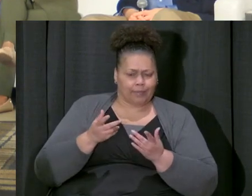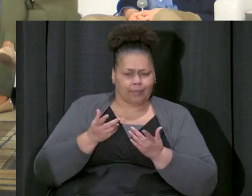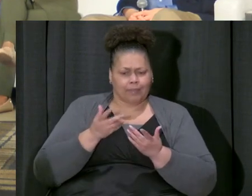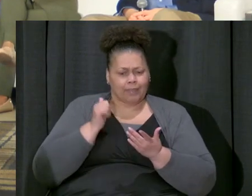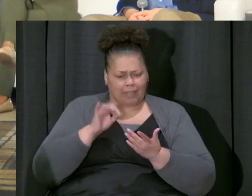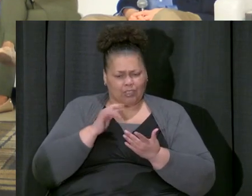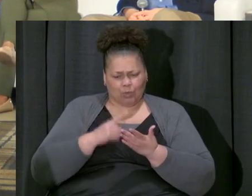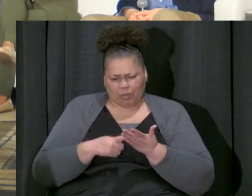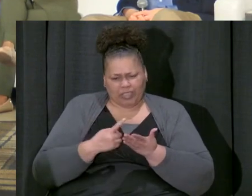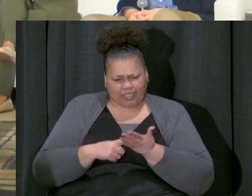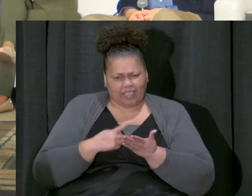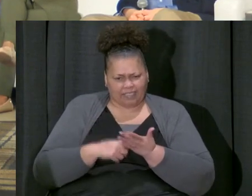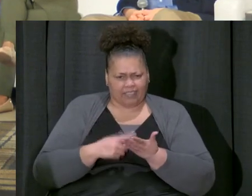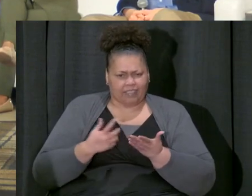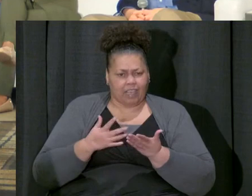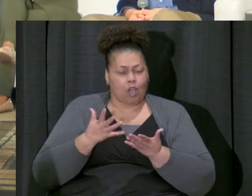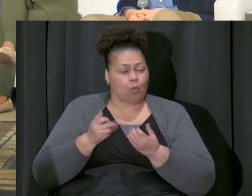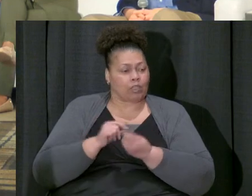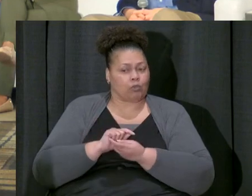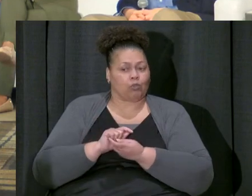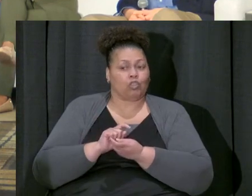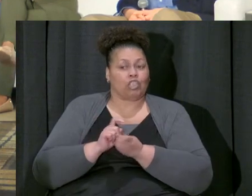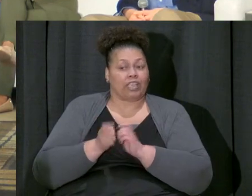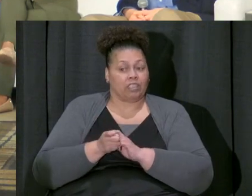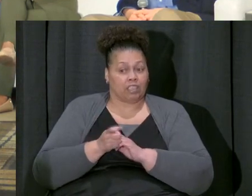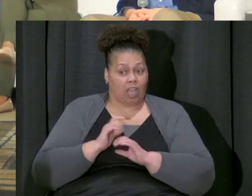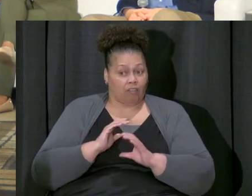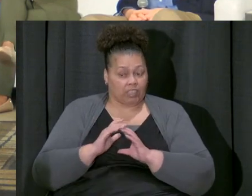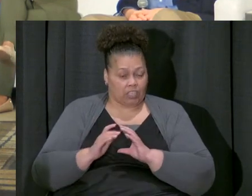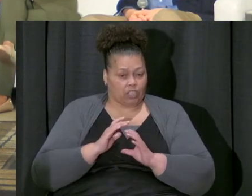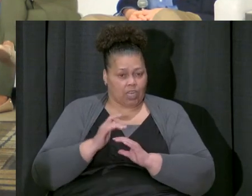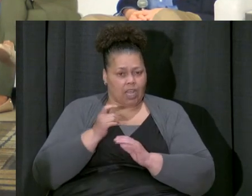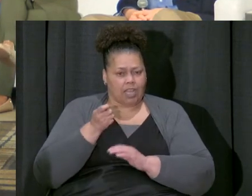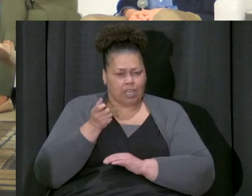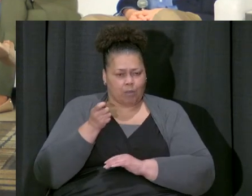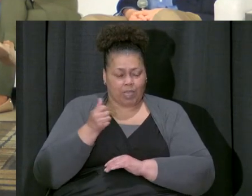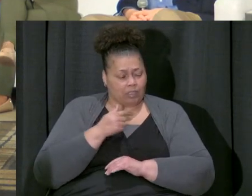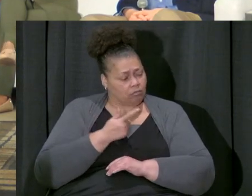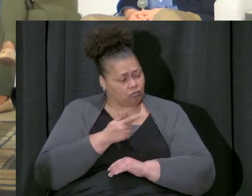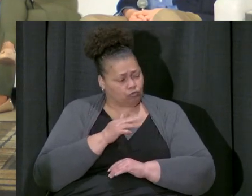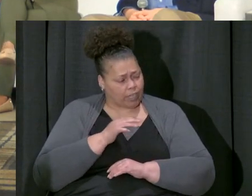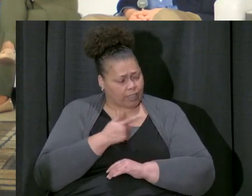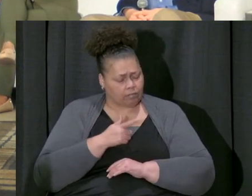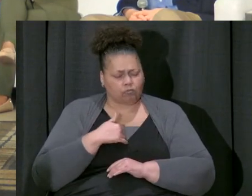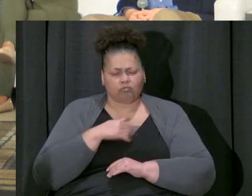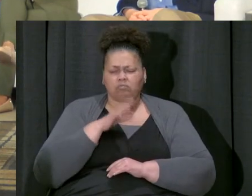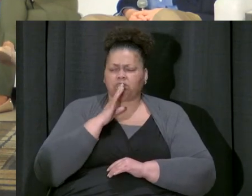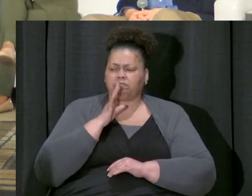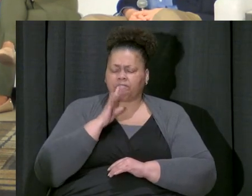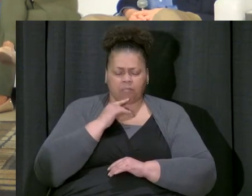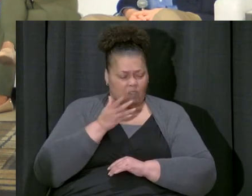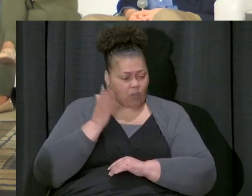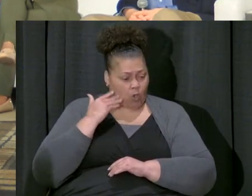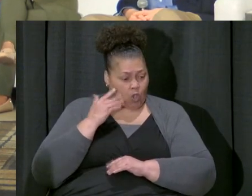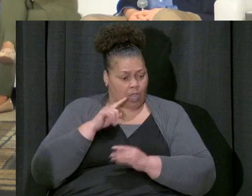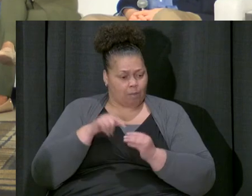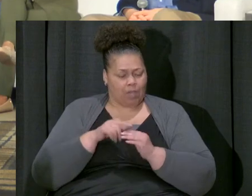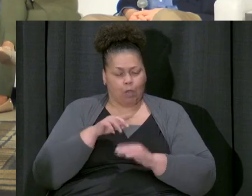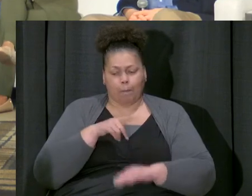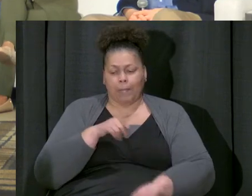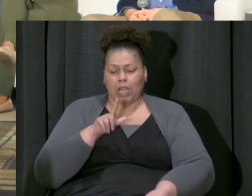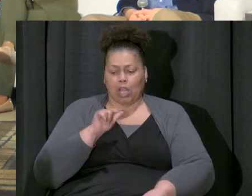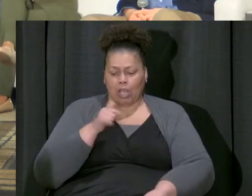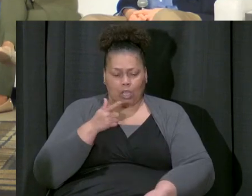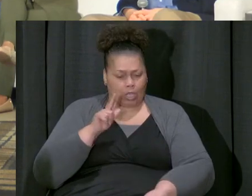that's what we're discussing. But I want to switch the conversation just a little bit, Greg. We had talked a little bit earlier about pluggable